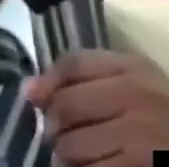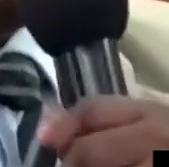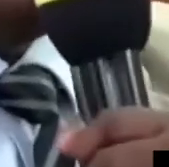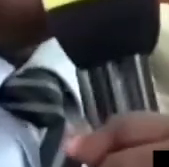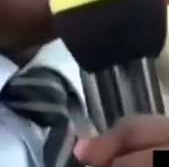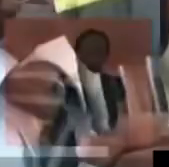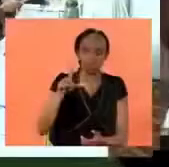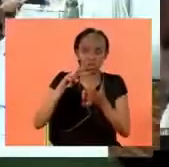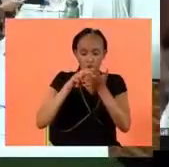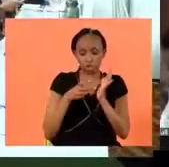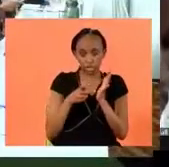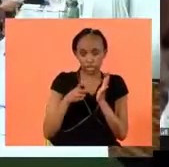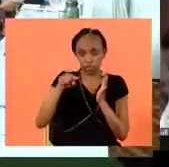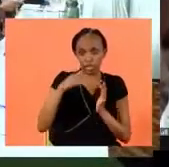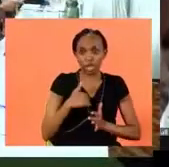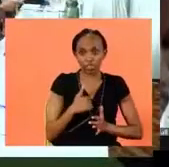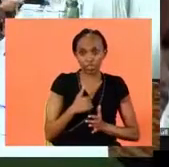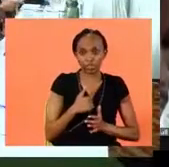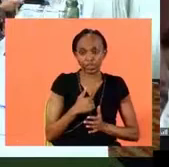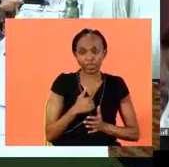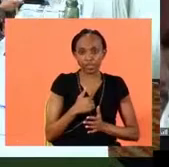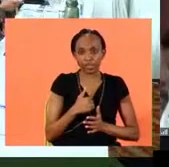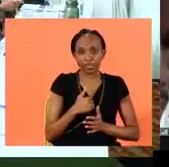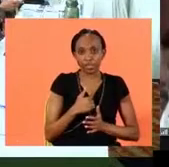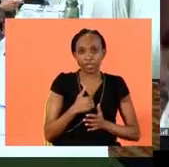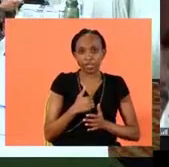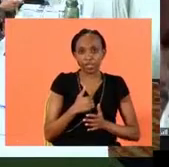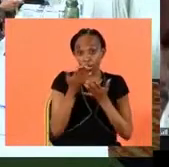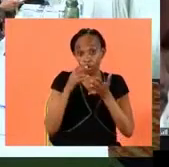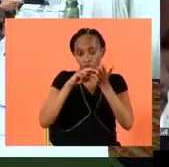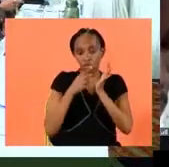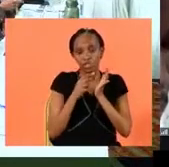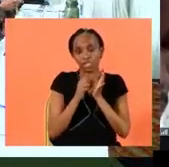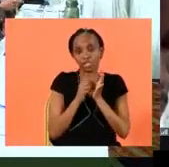prospects contracts. We have those contracts,